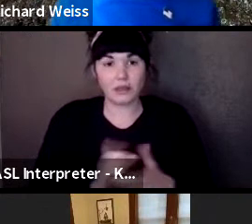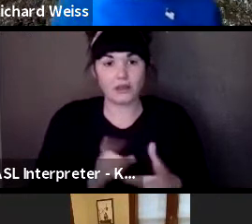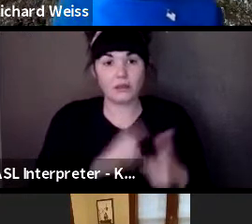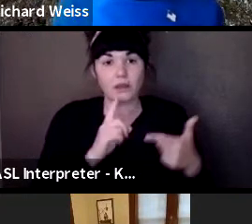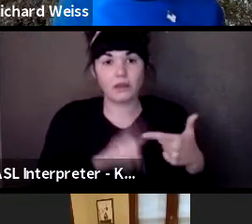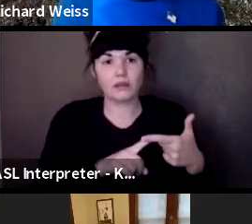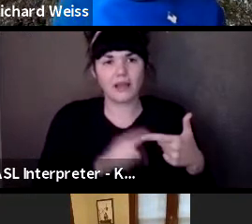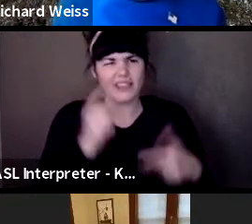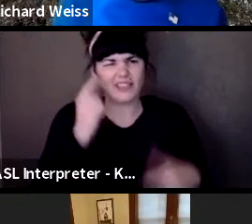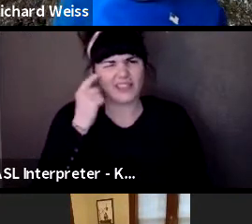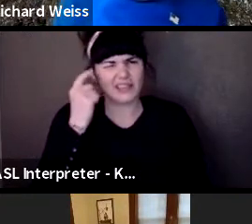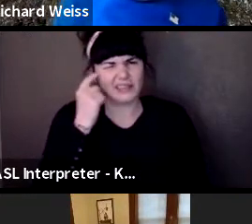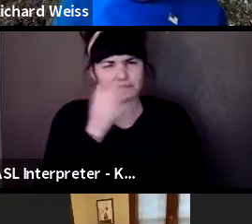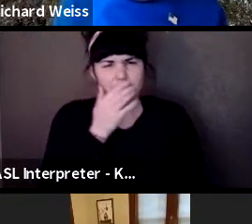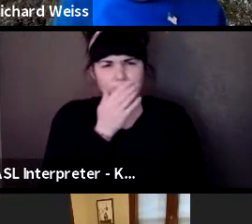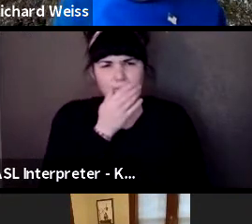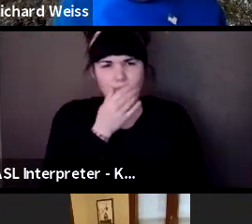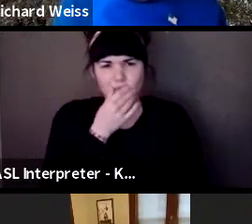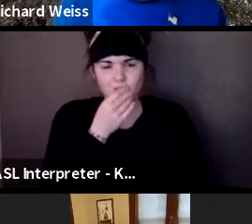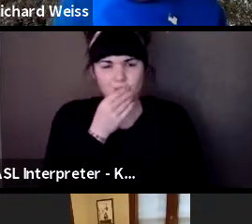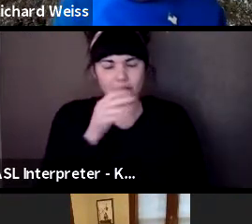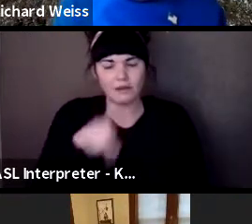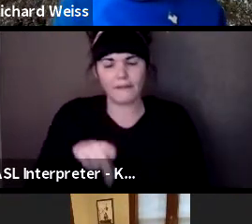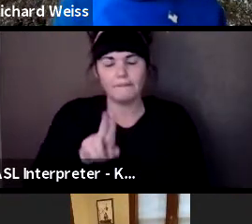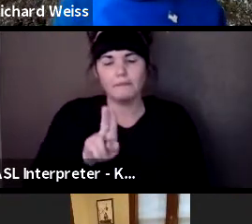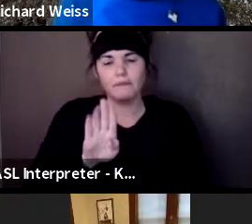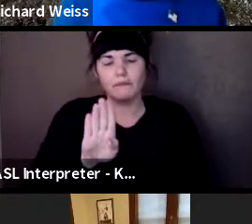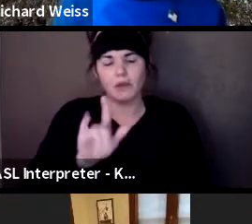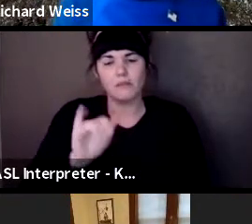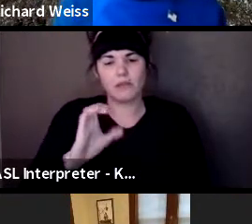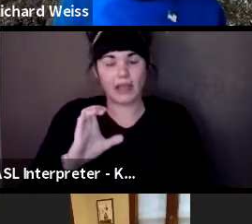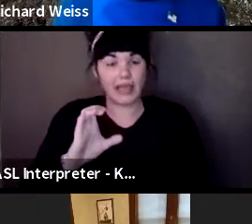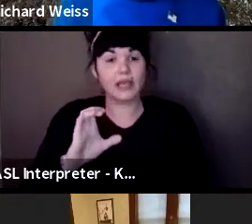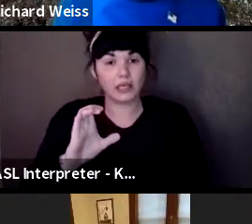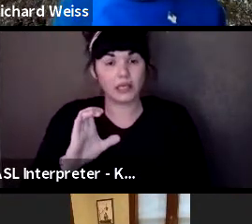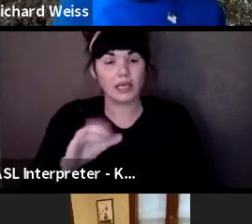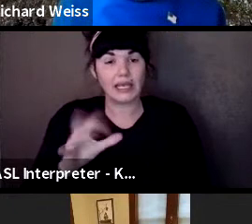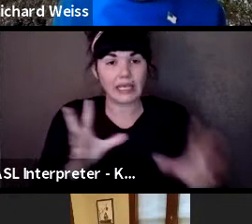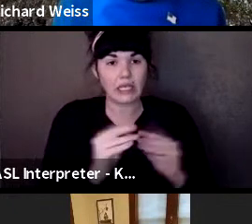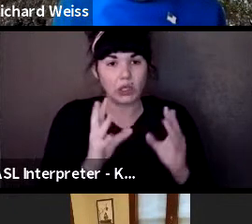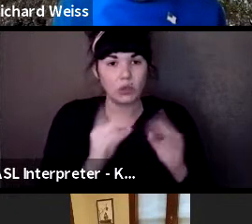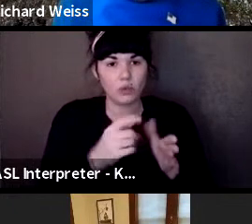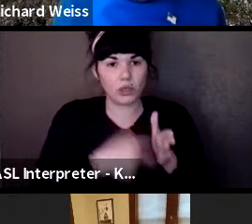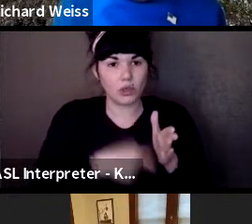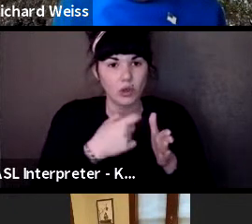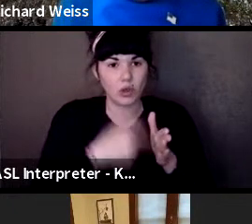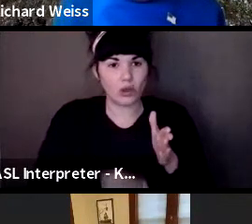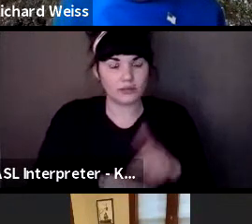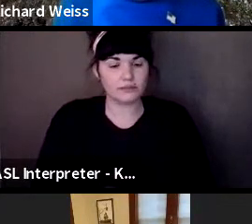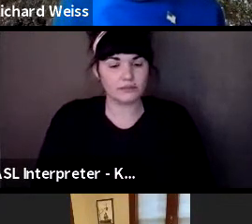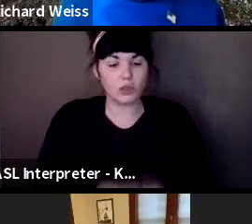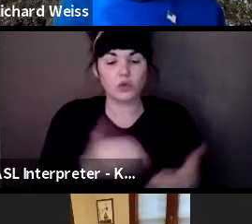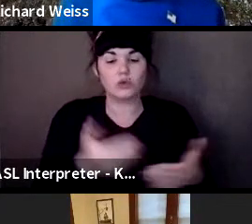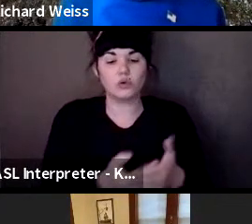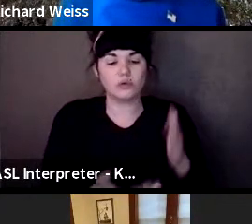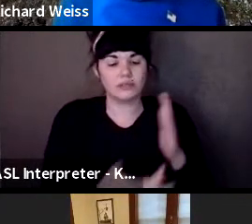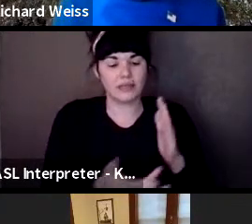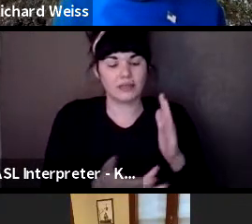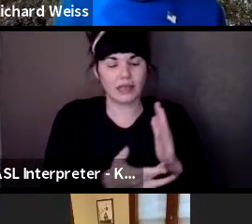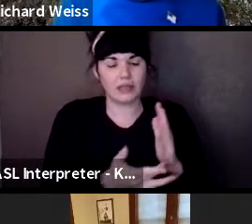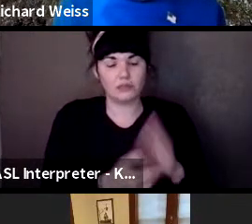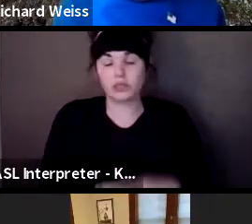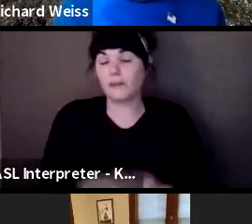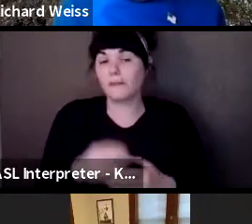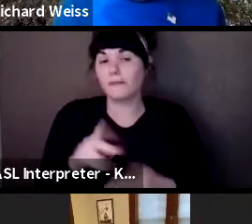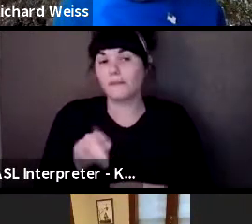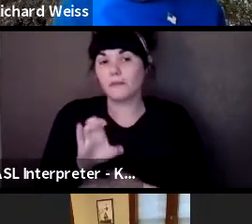I think public hearing costs, venue technology, security and parking and so forth. Those are the two biggest